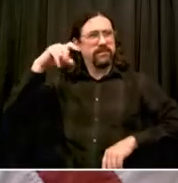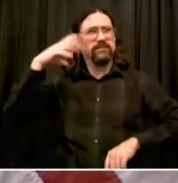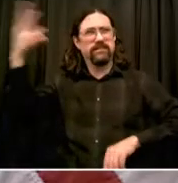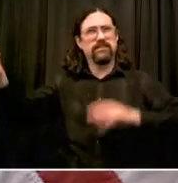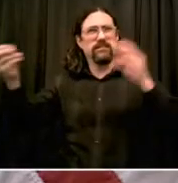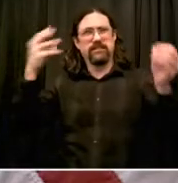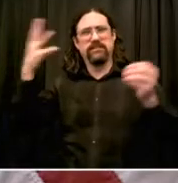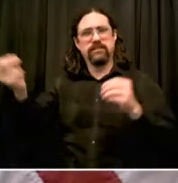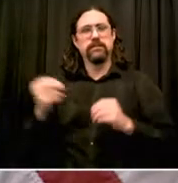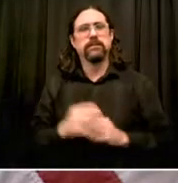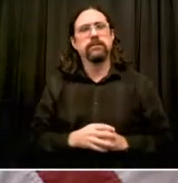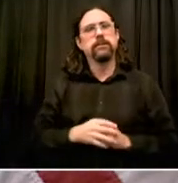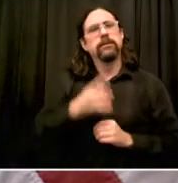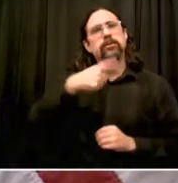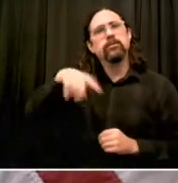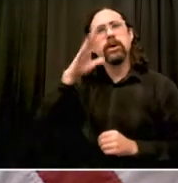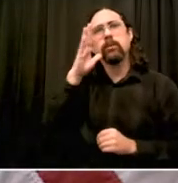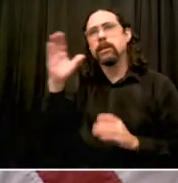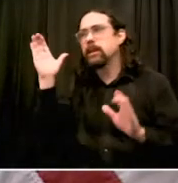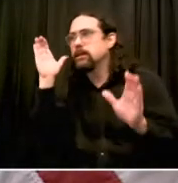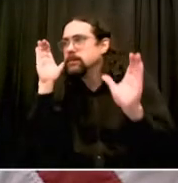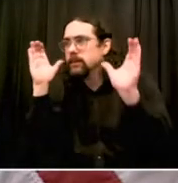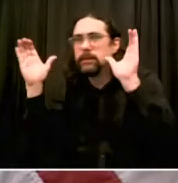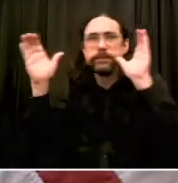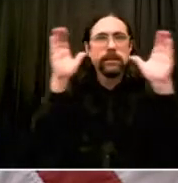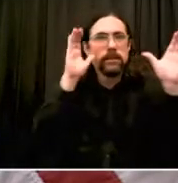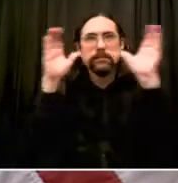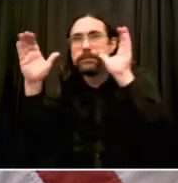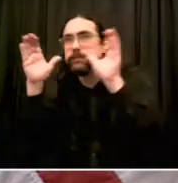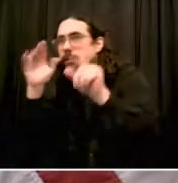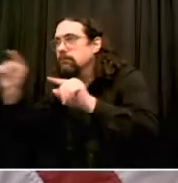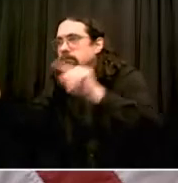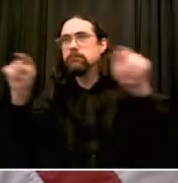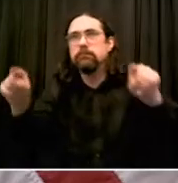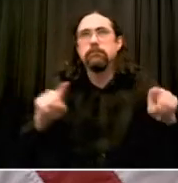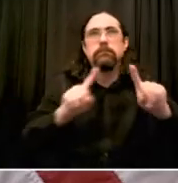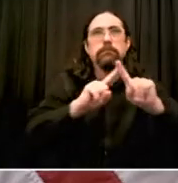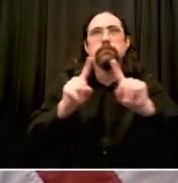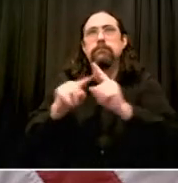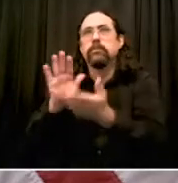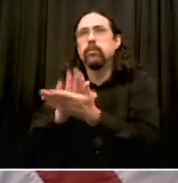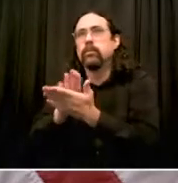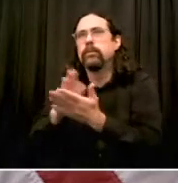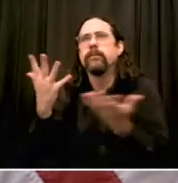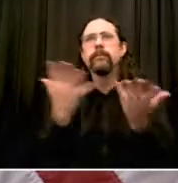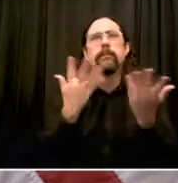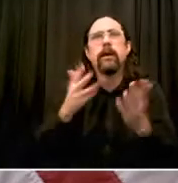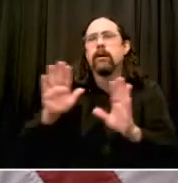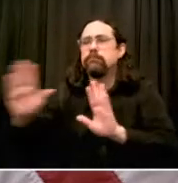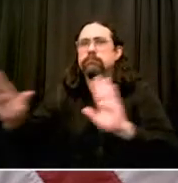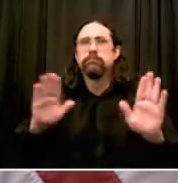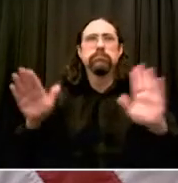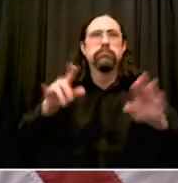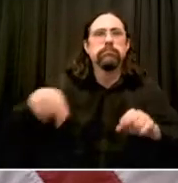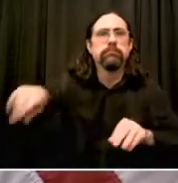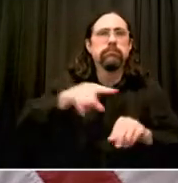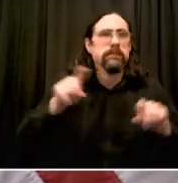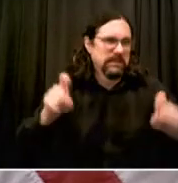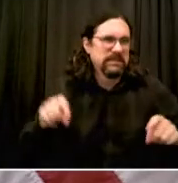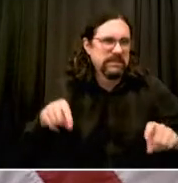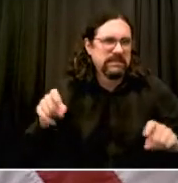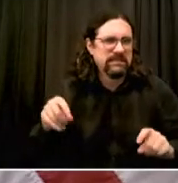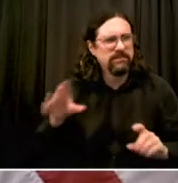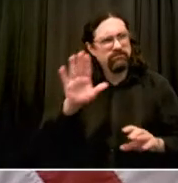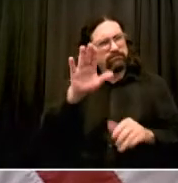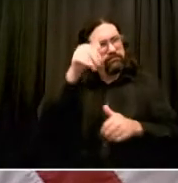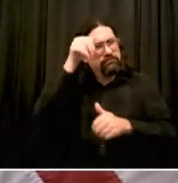good amount of time before school begins, and we'll plug in some of those ideas as we go along. Okay, just a very quick follow-up on that. The